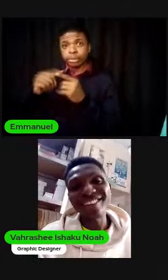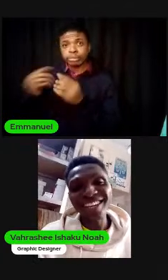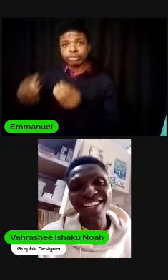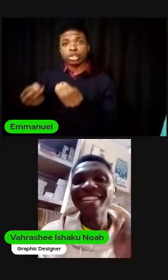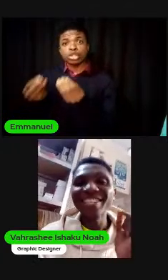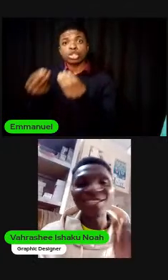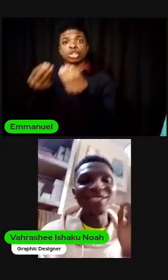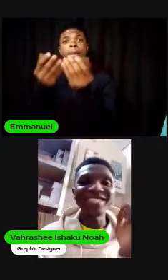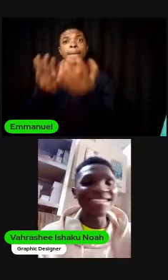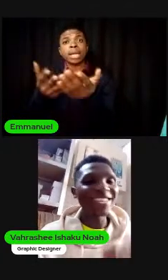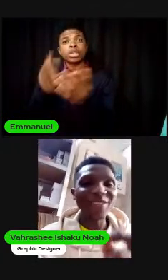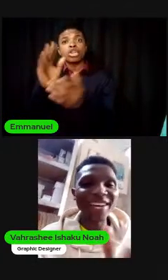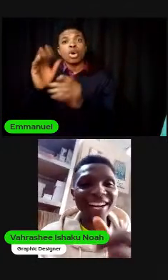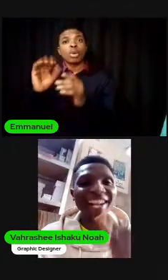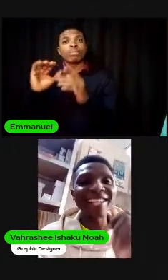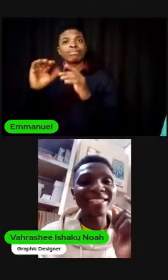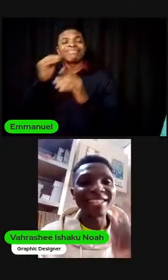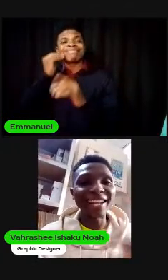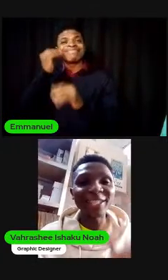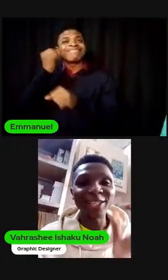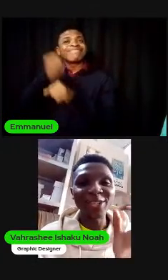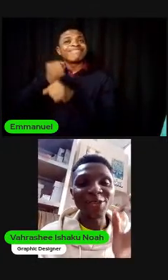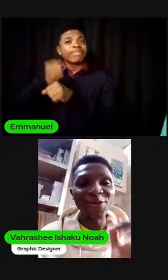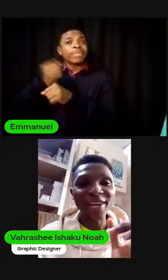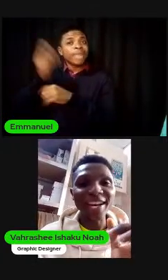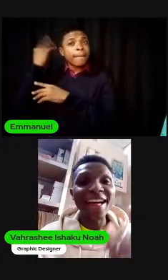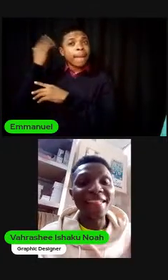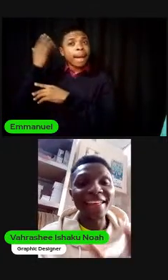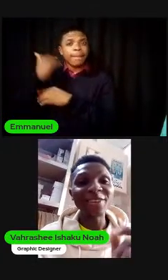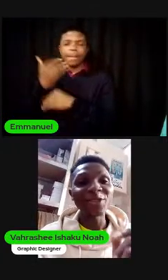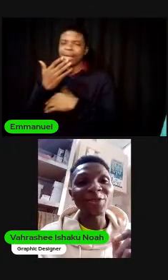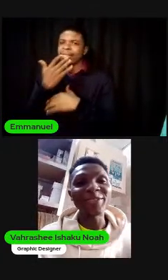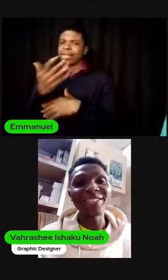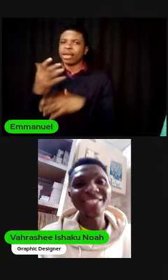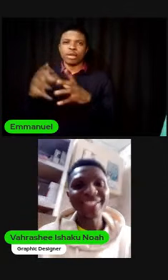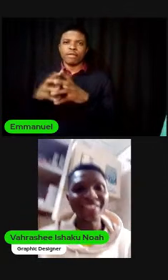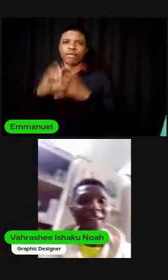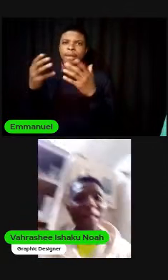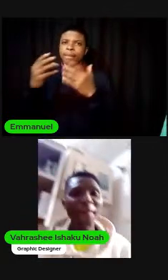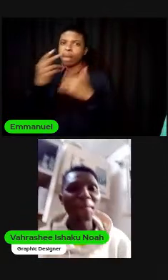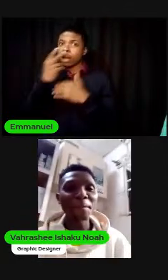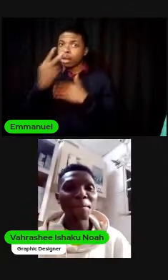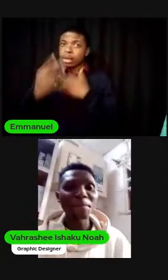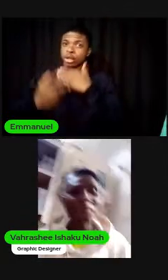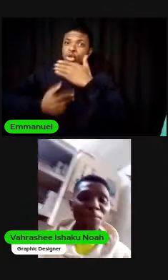next week. Okay? So see you in class next week. Thank you so much.